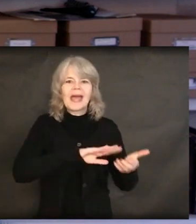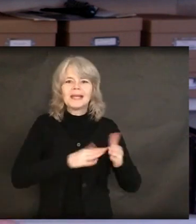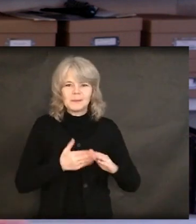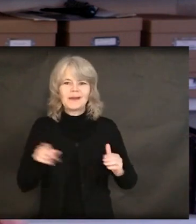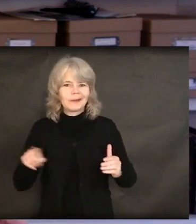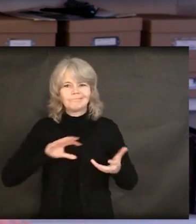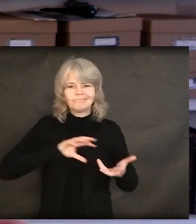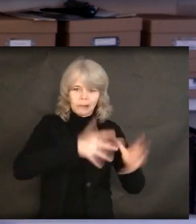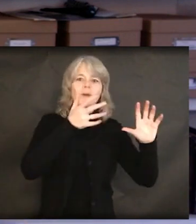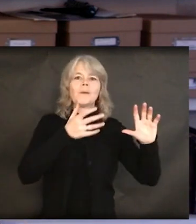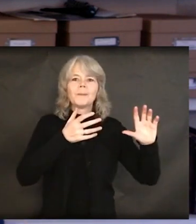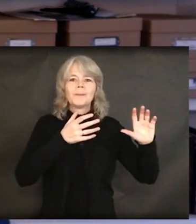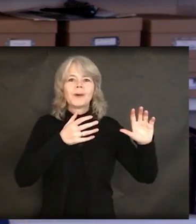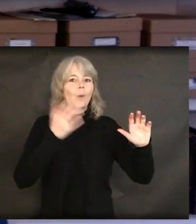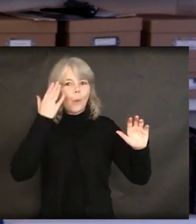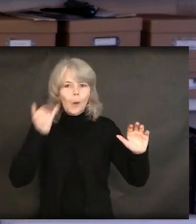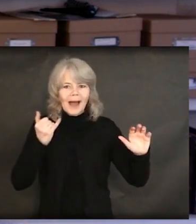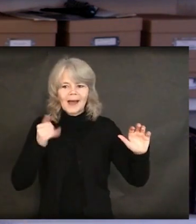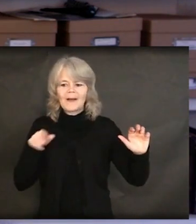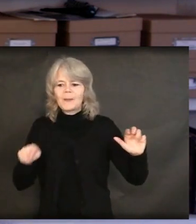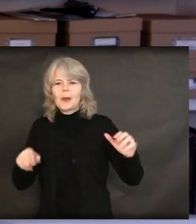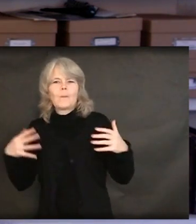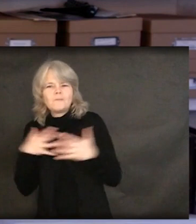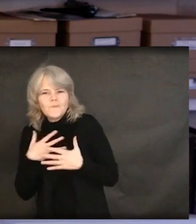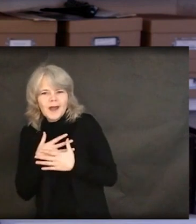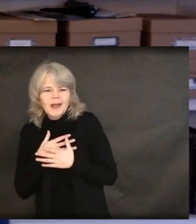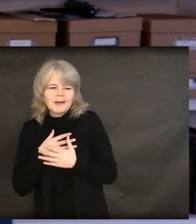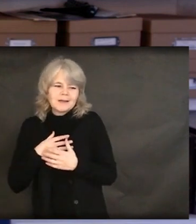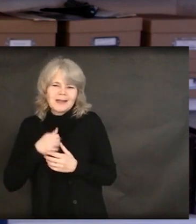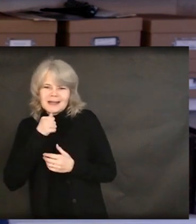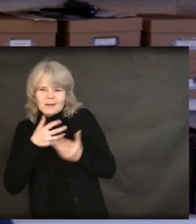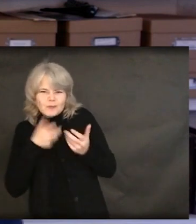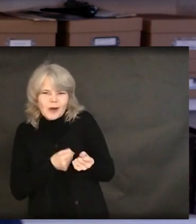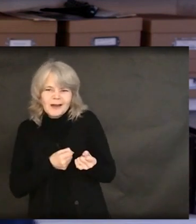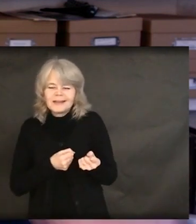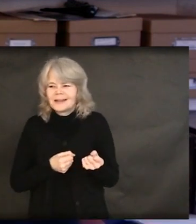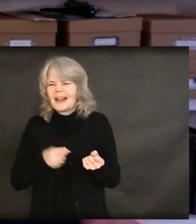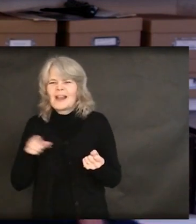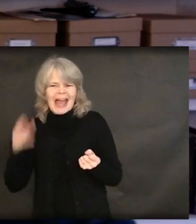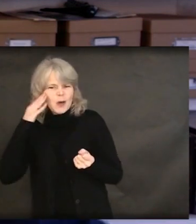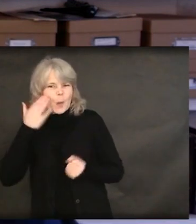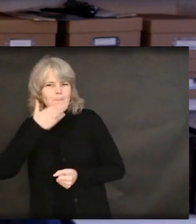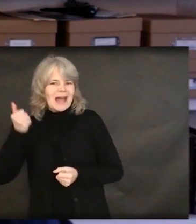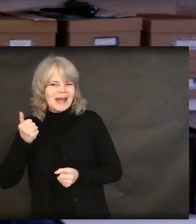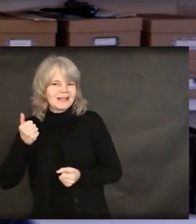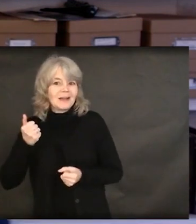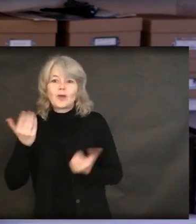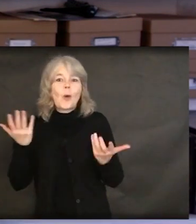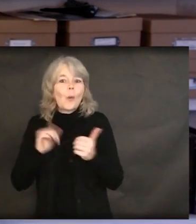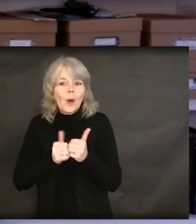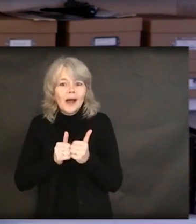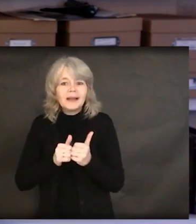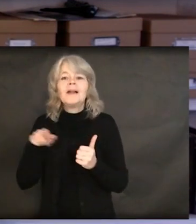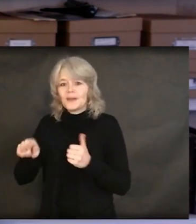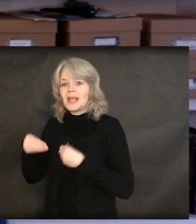They disrupt a community of one heart and soul by relying on their fears, their mistrust, their sense that they know best. They